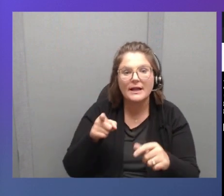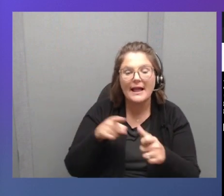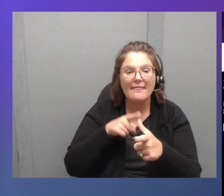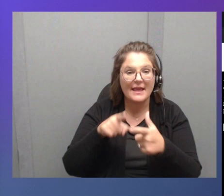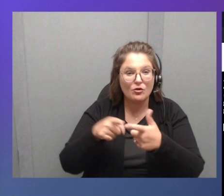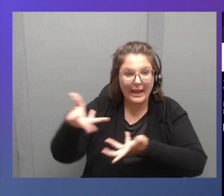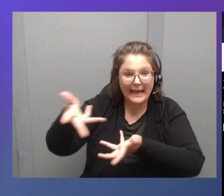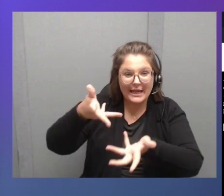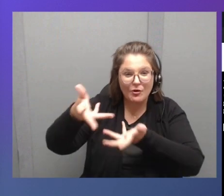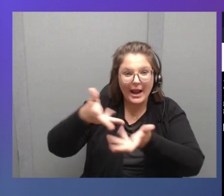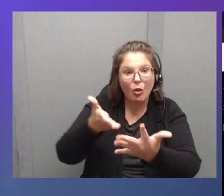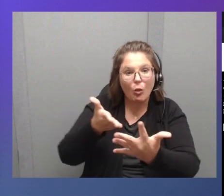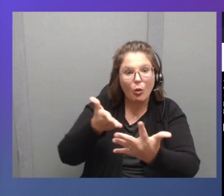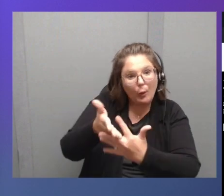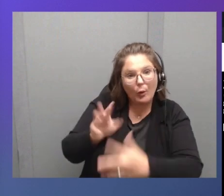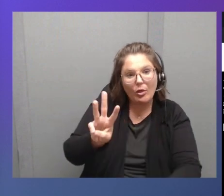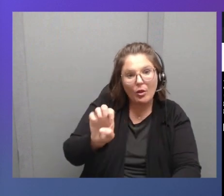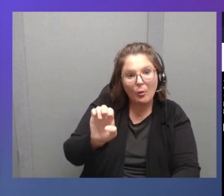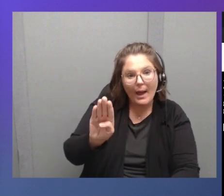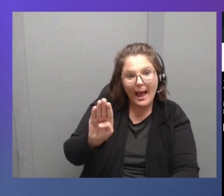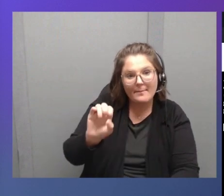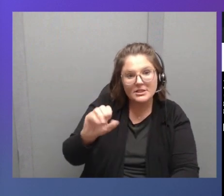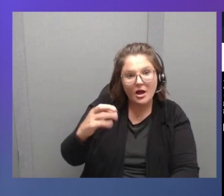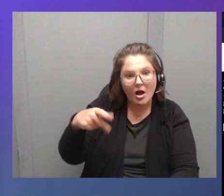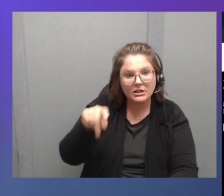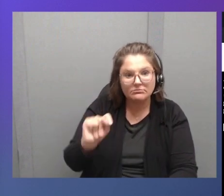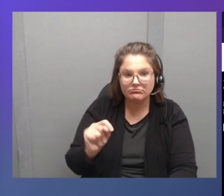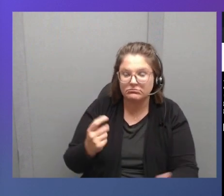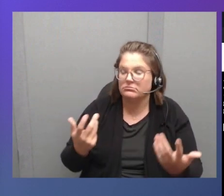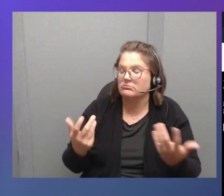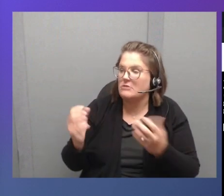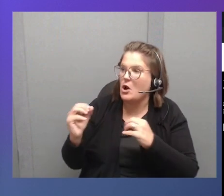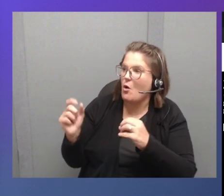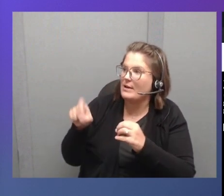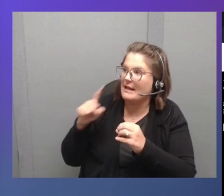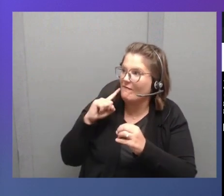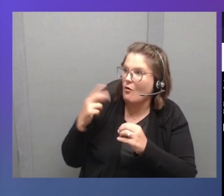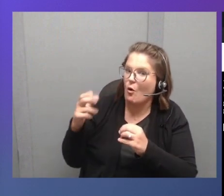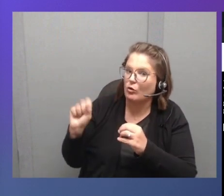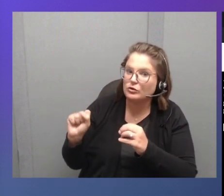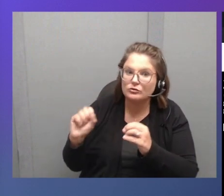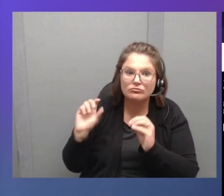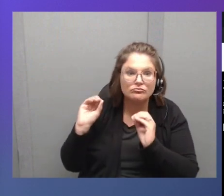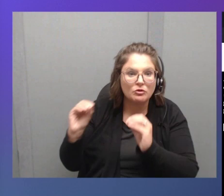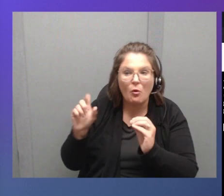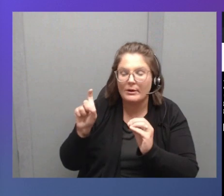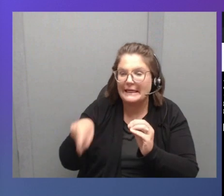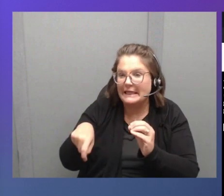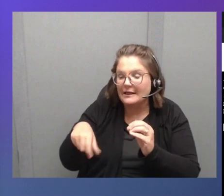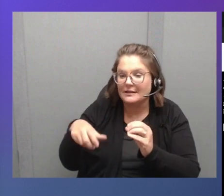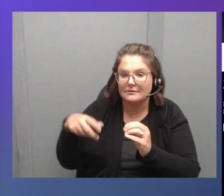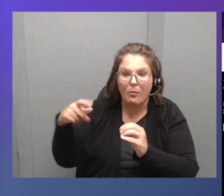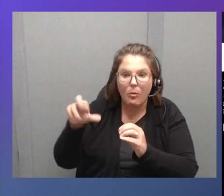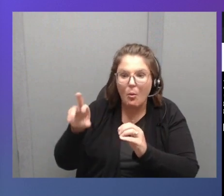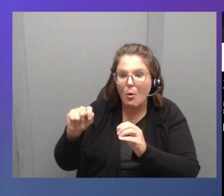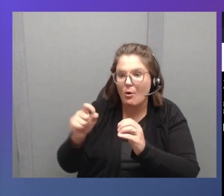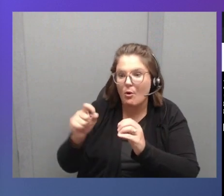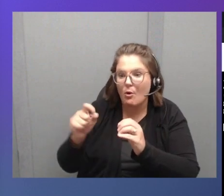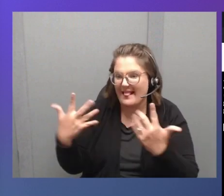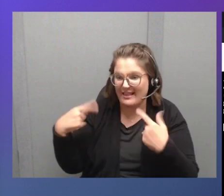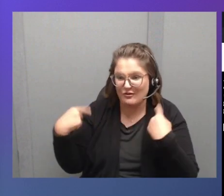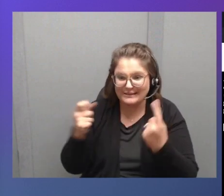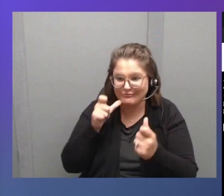that WebSocket. Wow. So no need for Bastion host. As you said, no need to open up ports and do anything crazy. You've